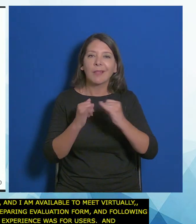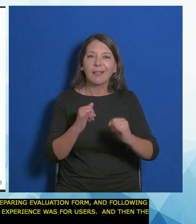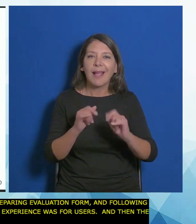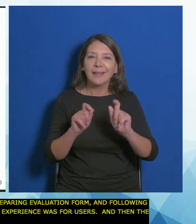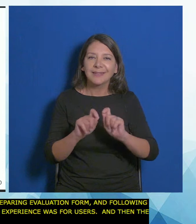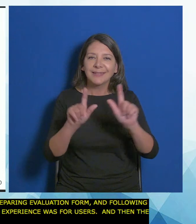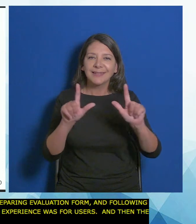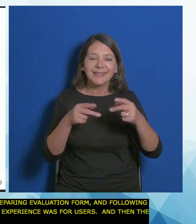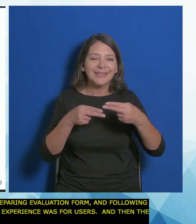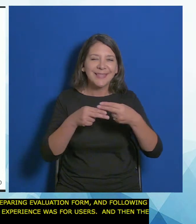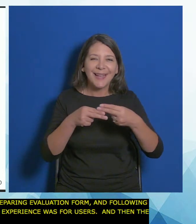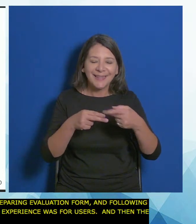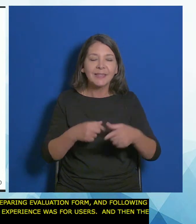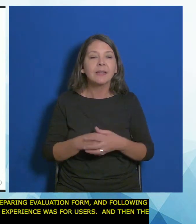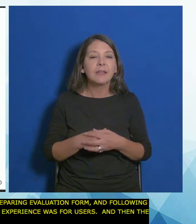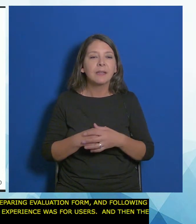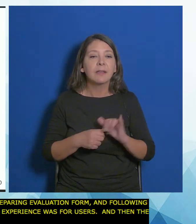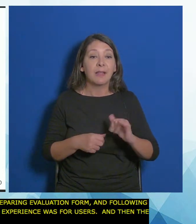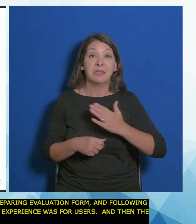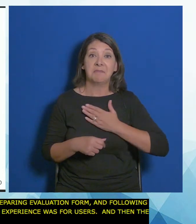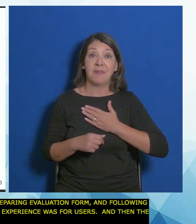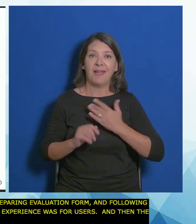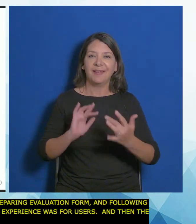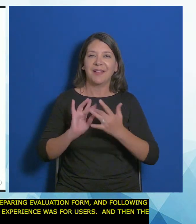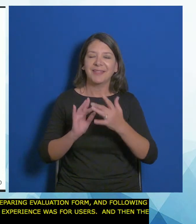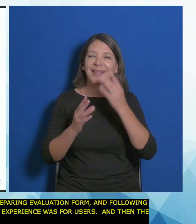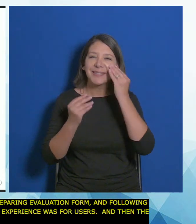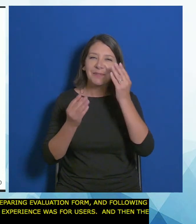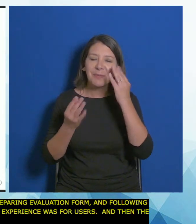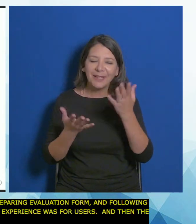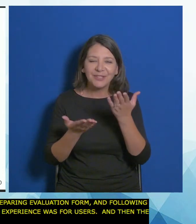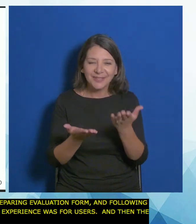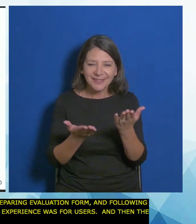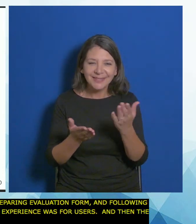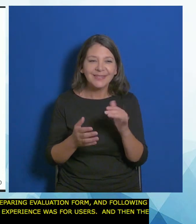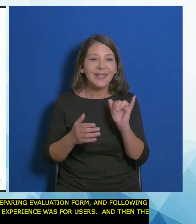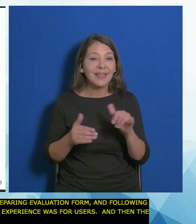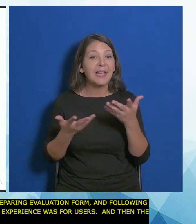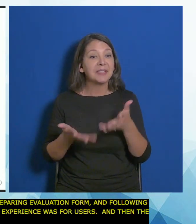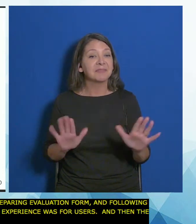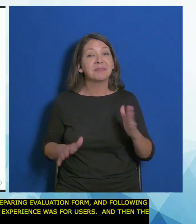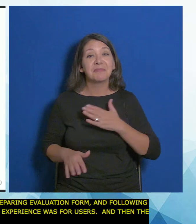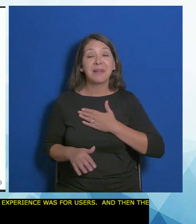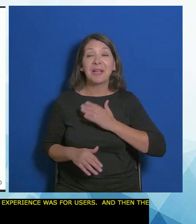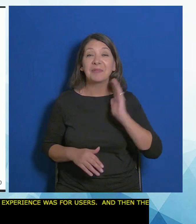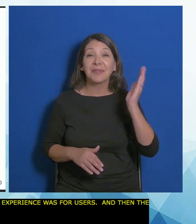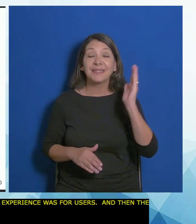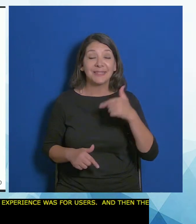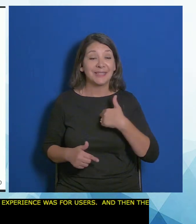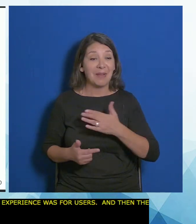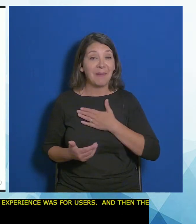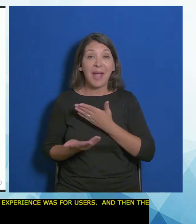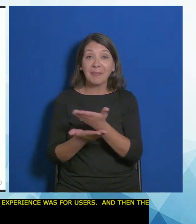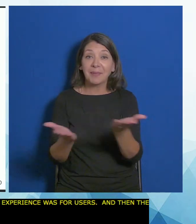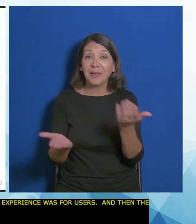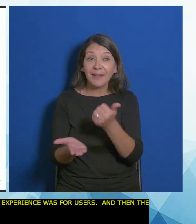my contact information. This concludes my presentation. I'm happy to answer any